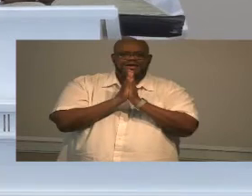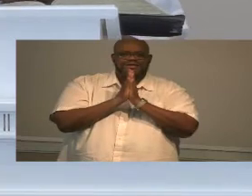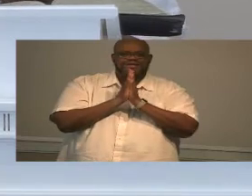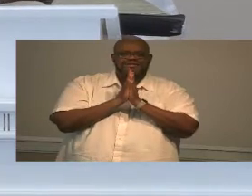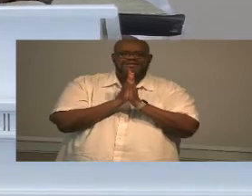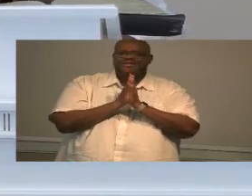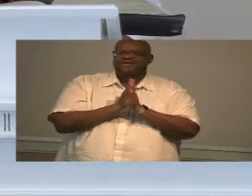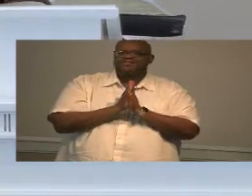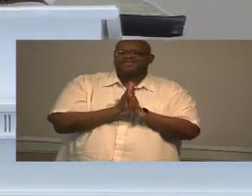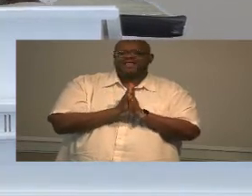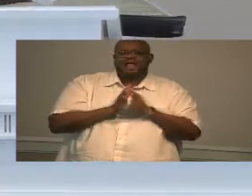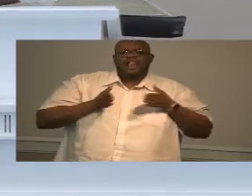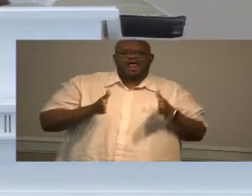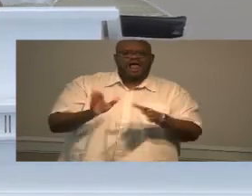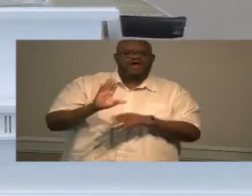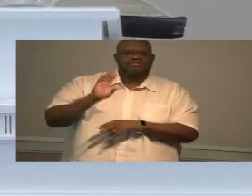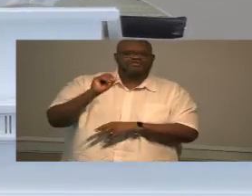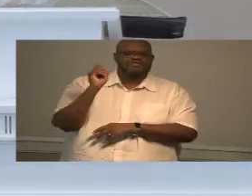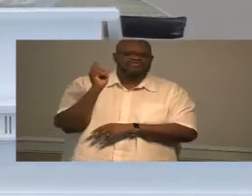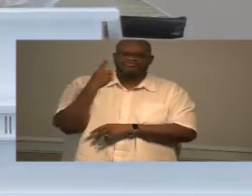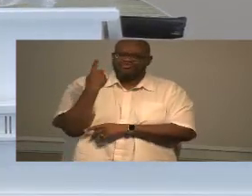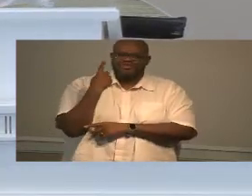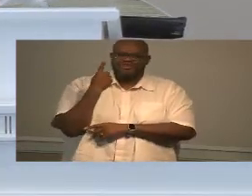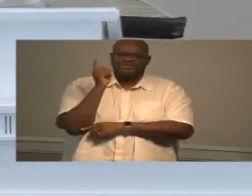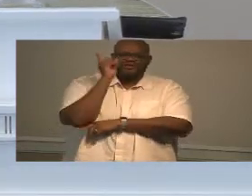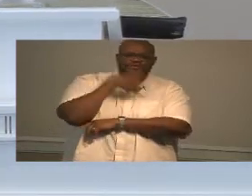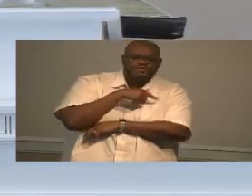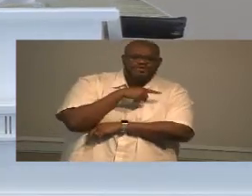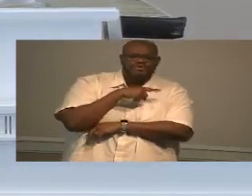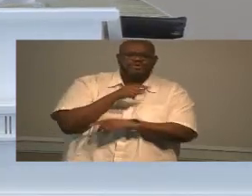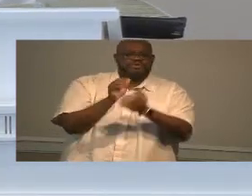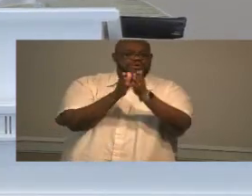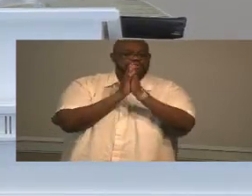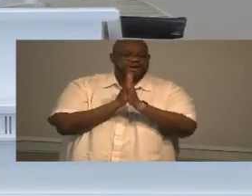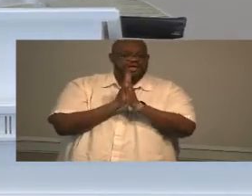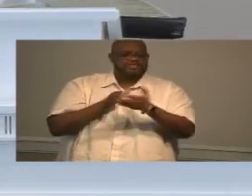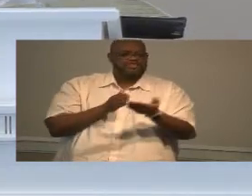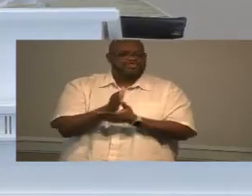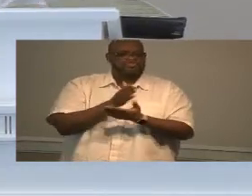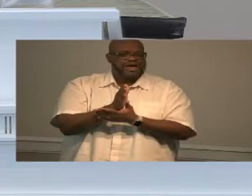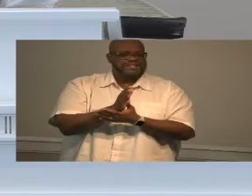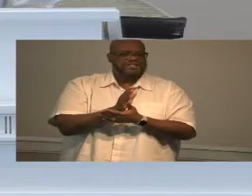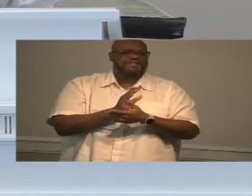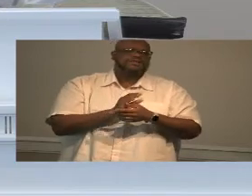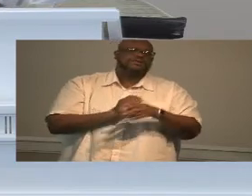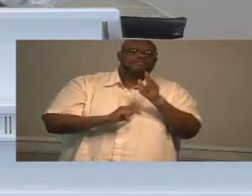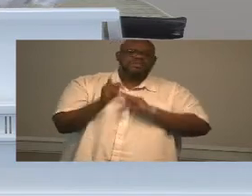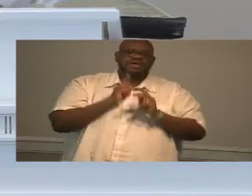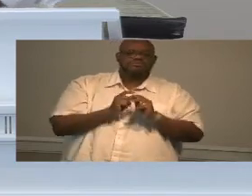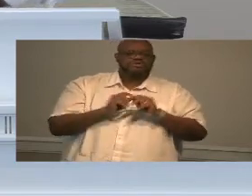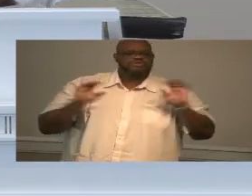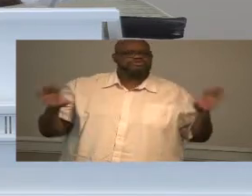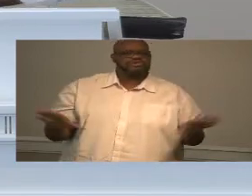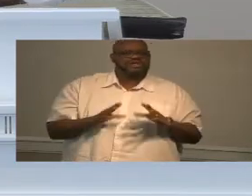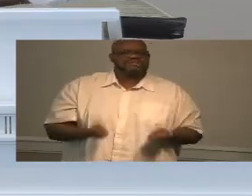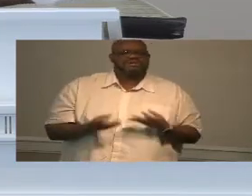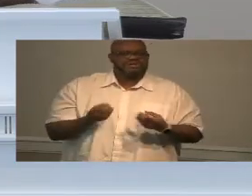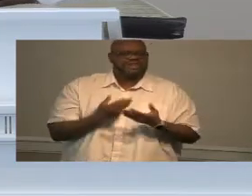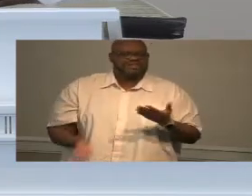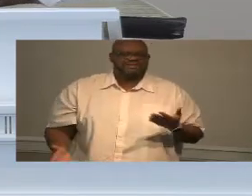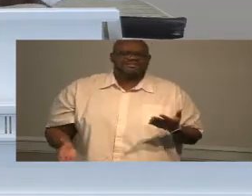you. The prayers of the righteous availeth much. And so, as we gather and as